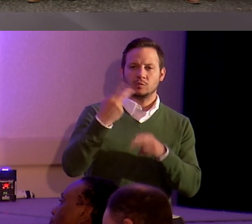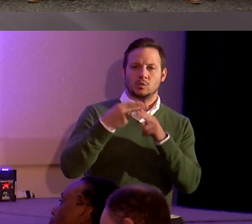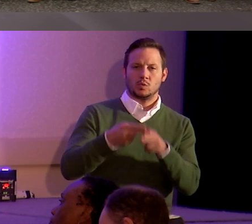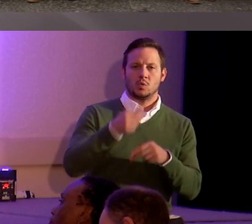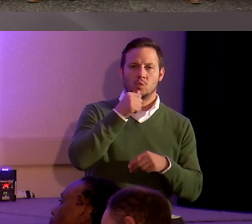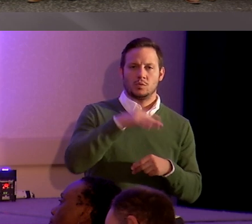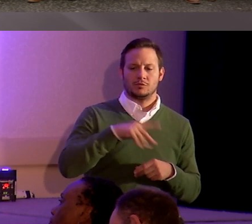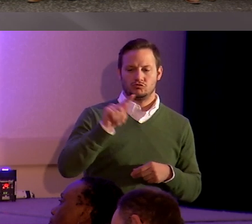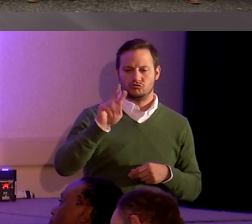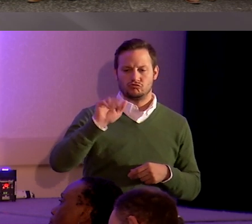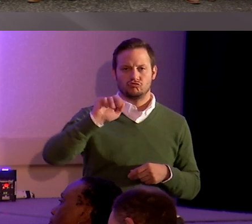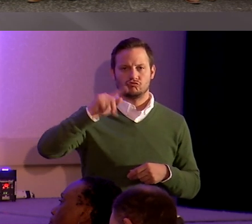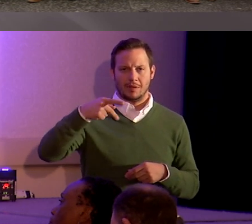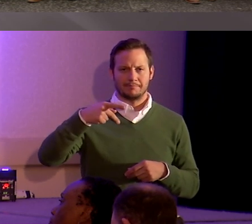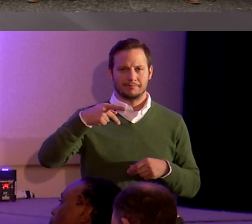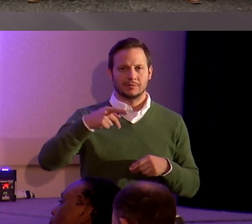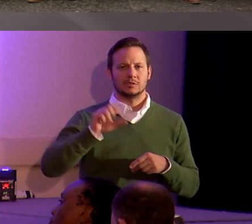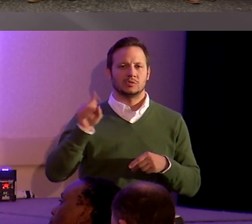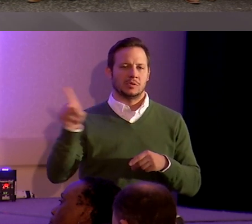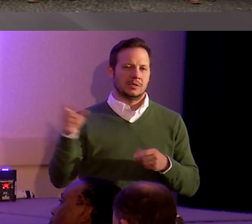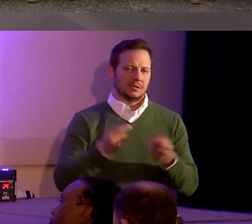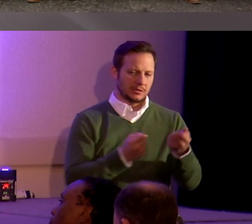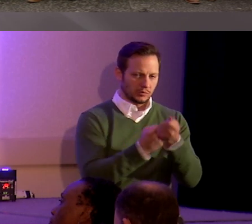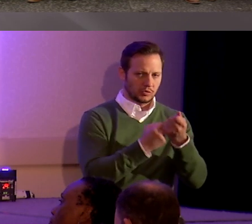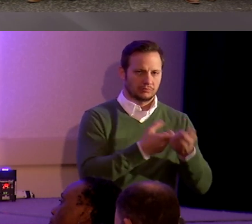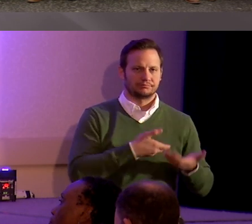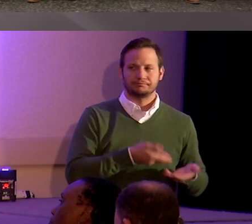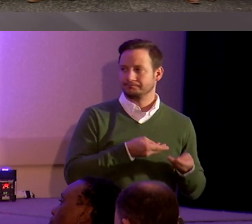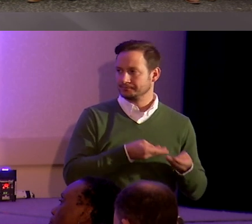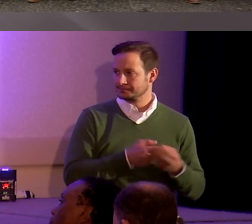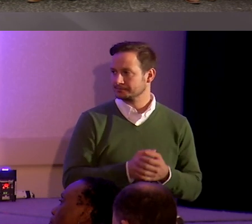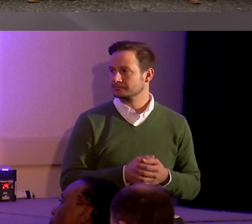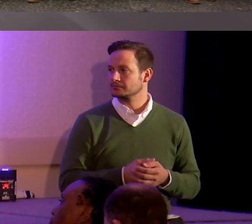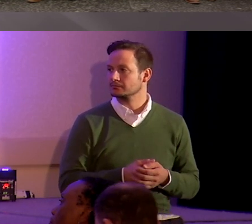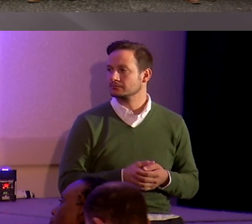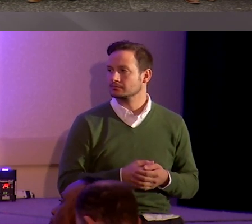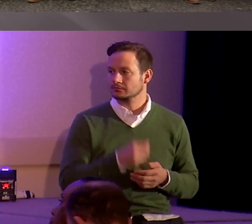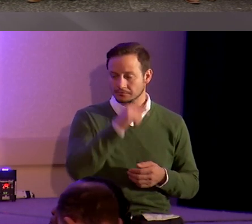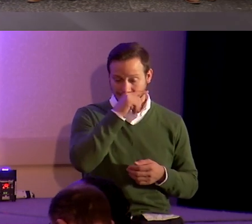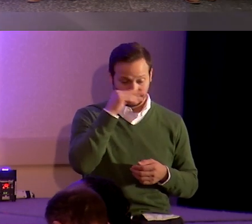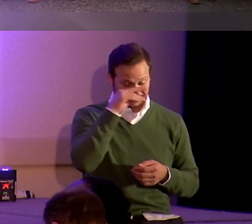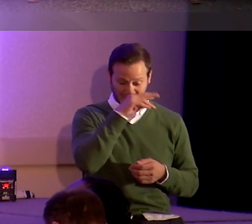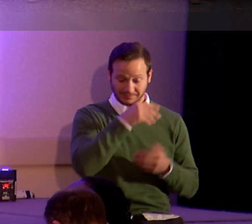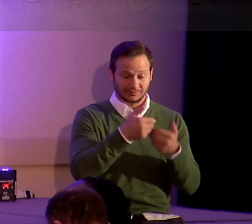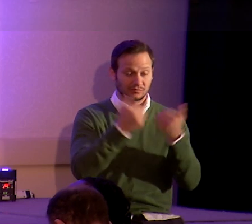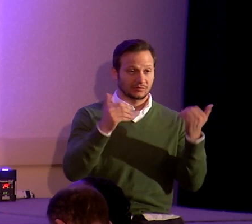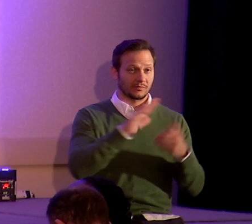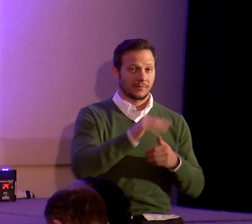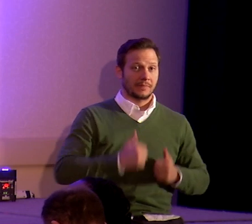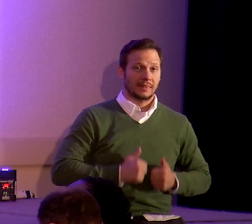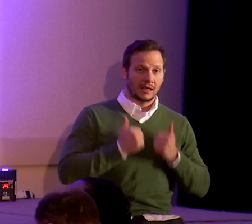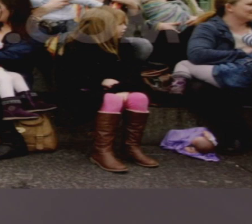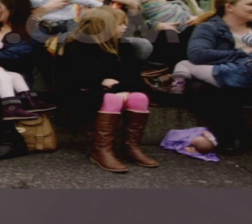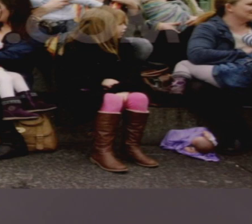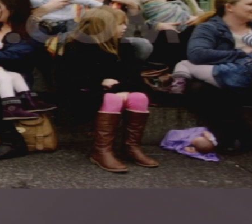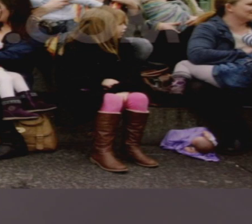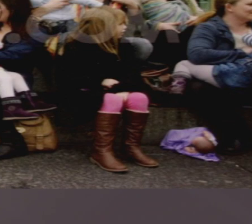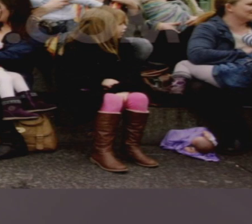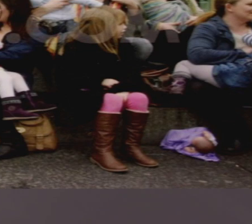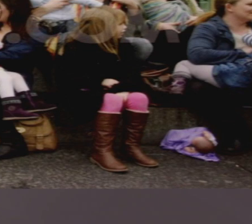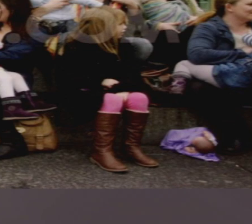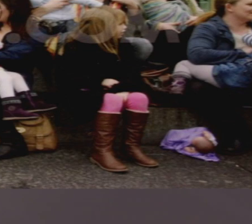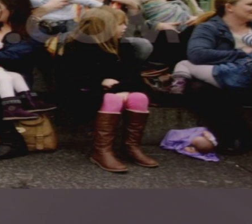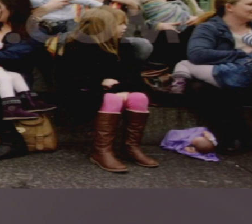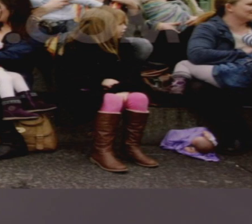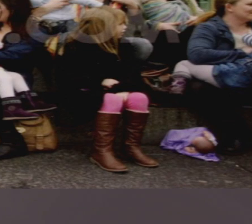Commodification relies on an objectified image that's separate from the reality of women's lives, bodies, and minds, and which is